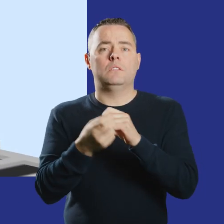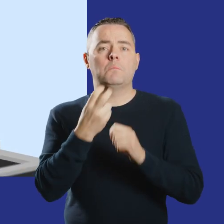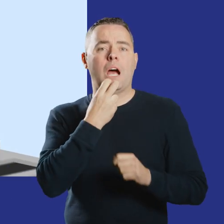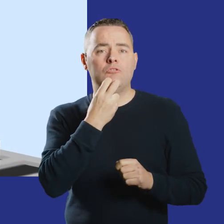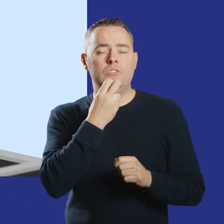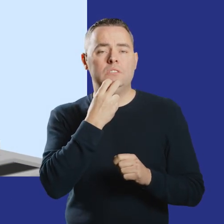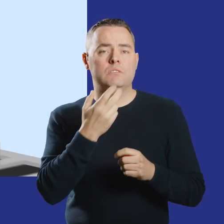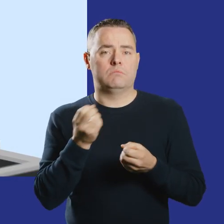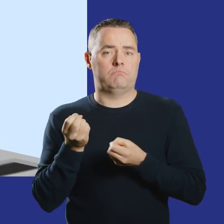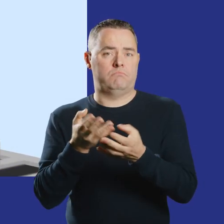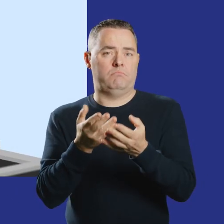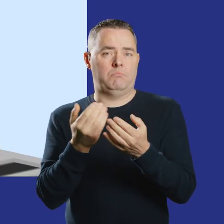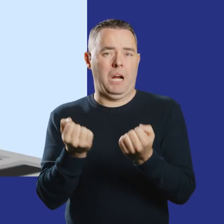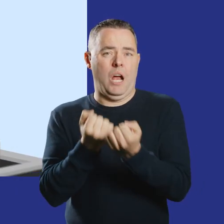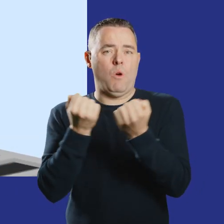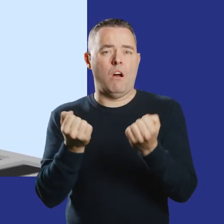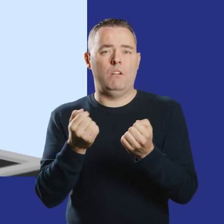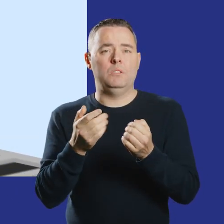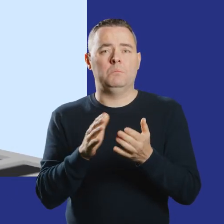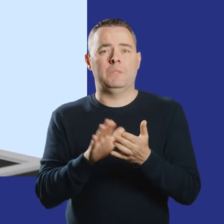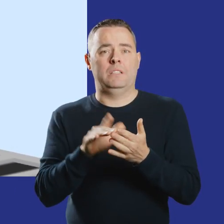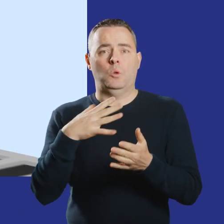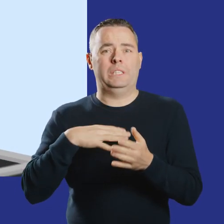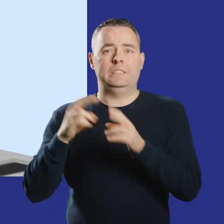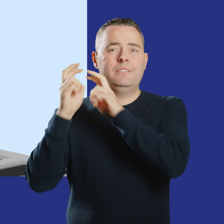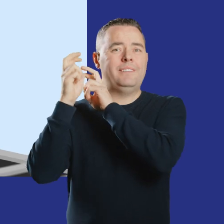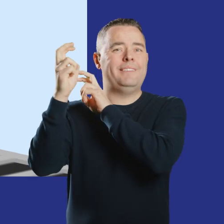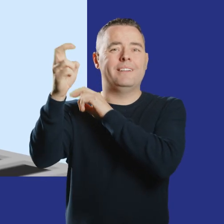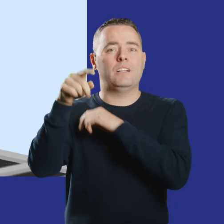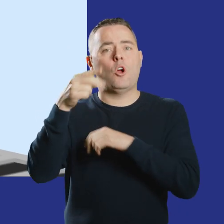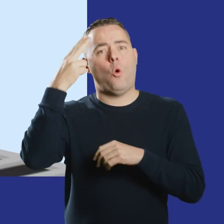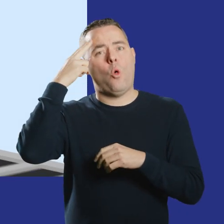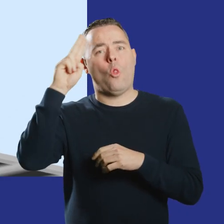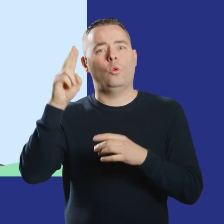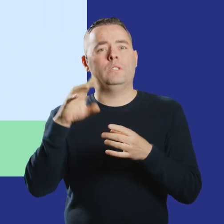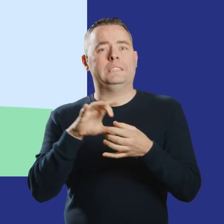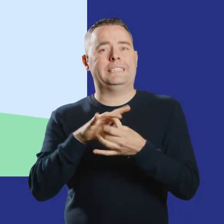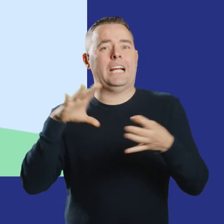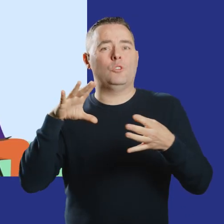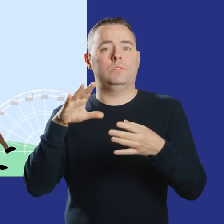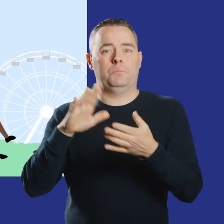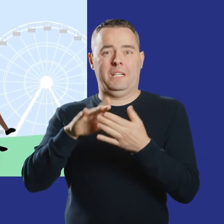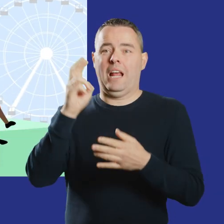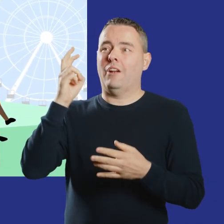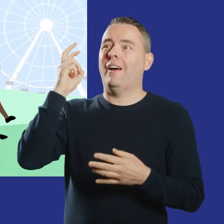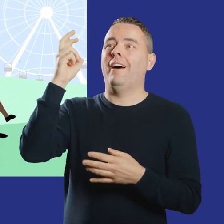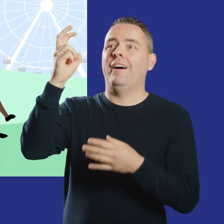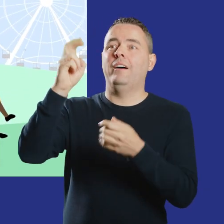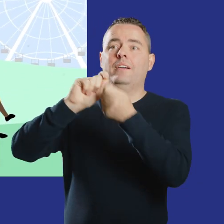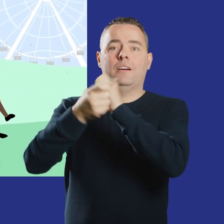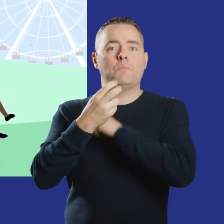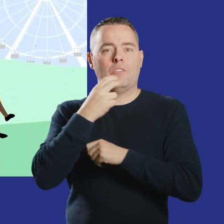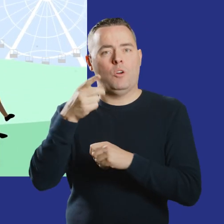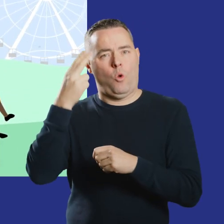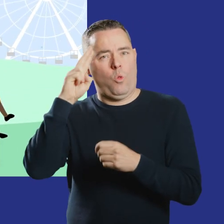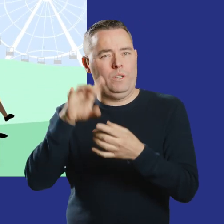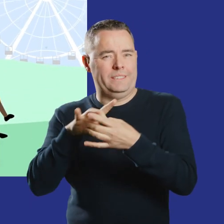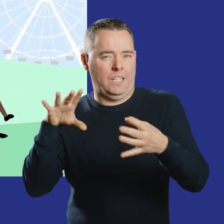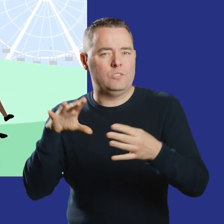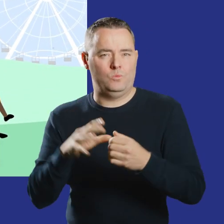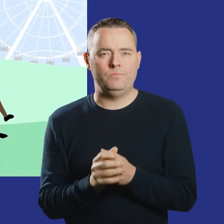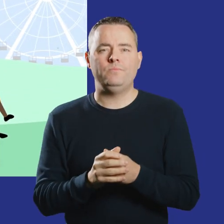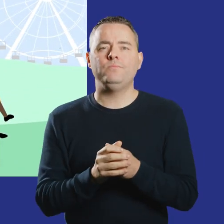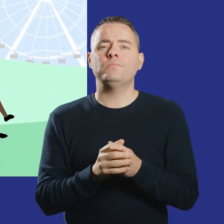provide power where there are no overhead lines. This is called discontinuous electrification and would reduce structural impact